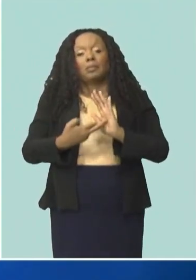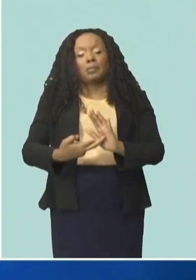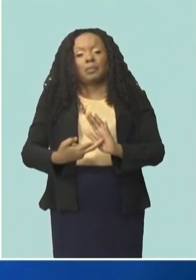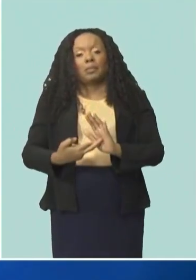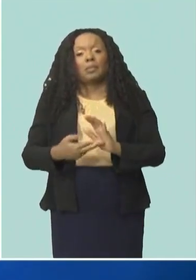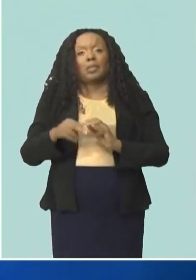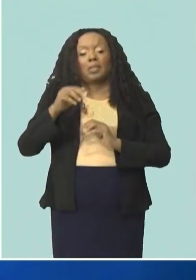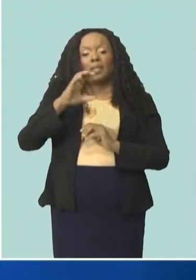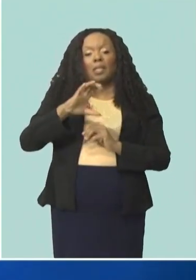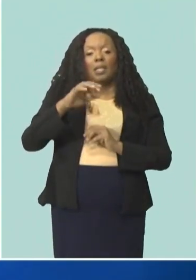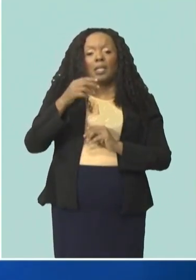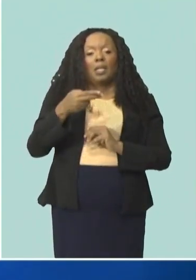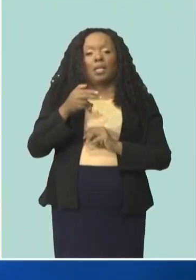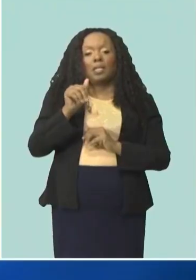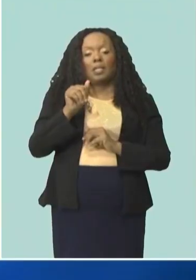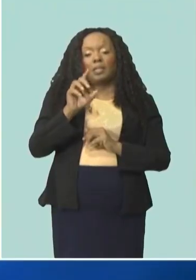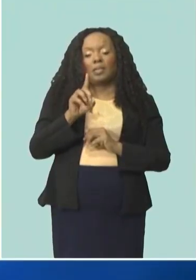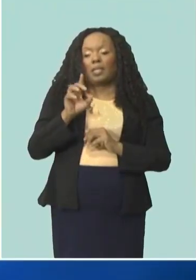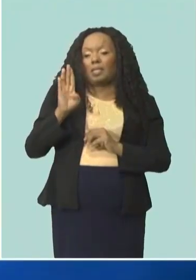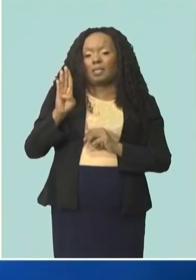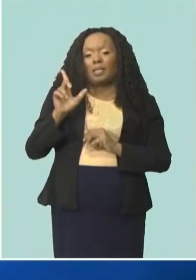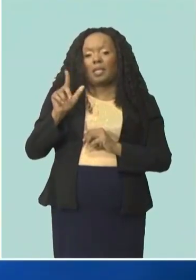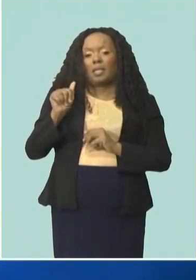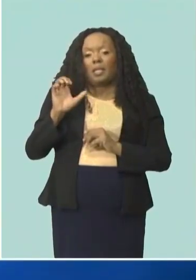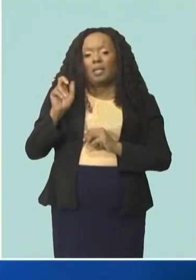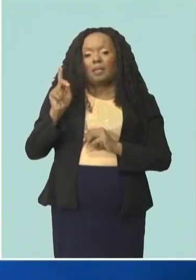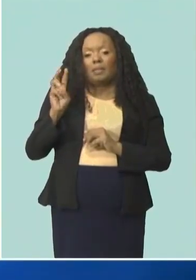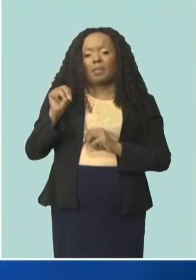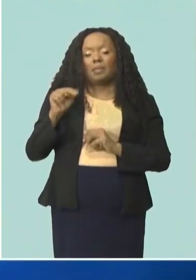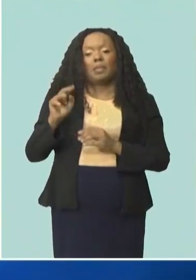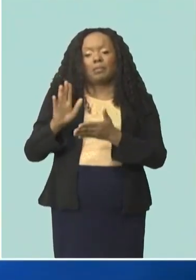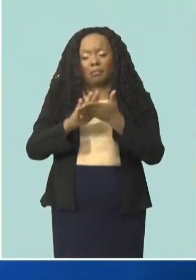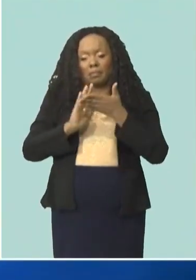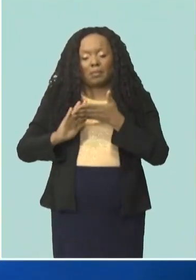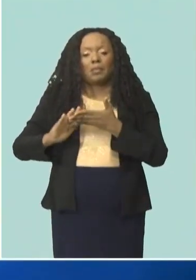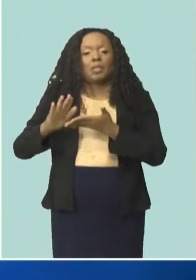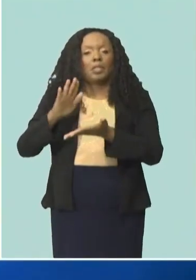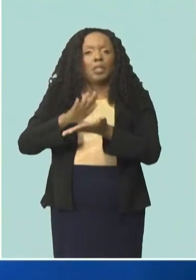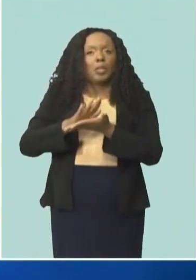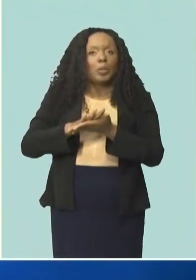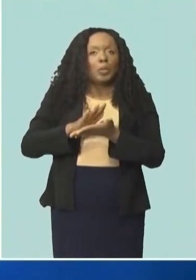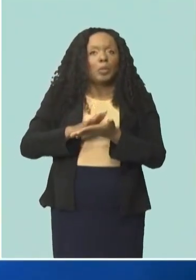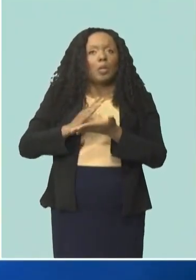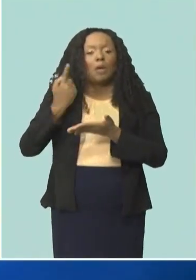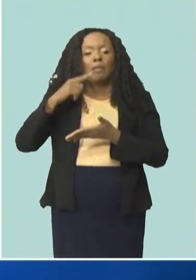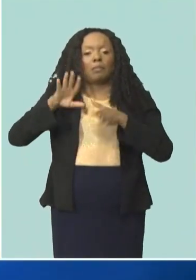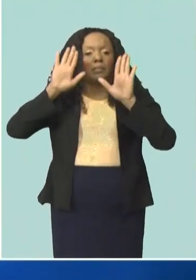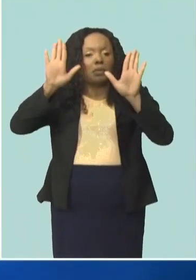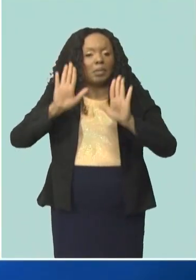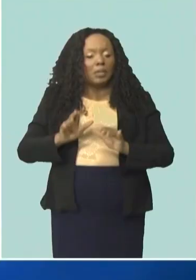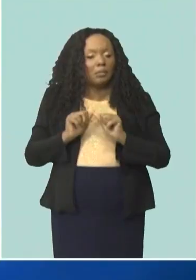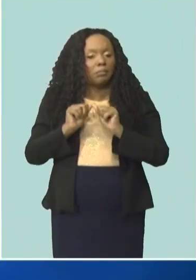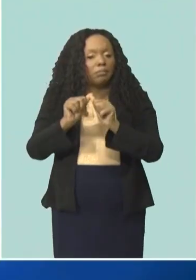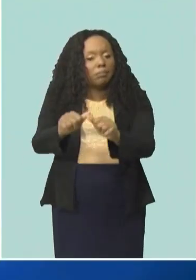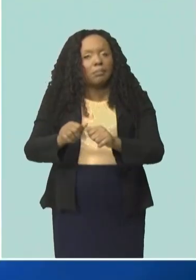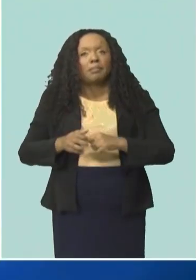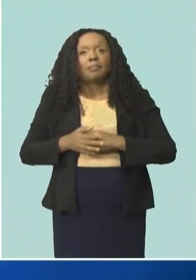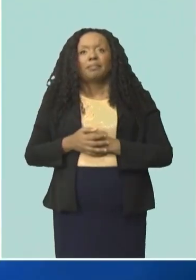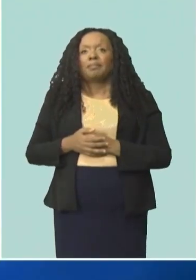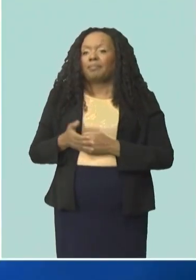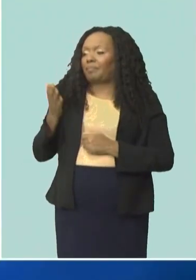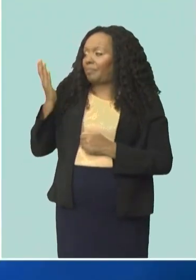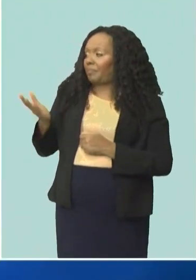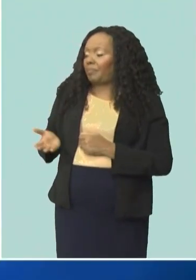Chad Blackman, applauded the school for nurturing excellence. I want to put it to you today that excellence in